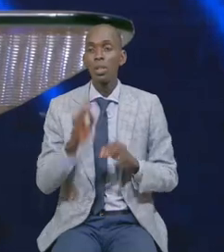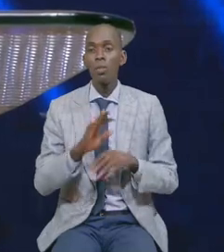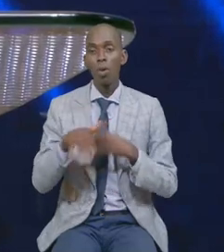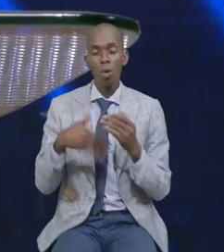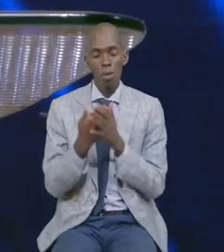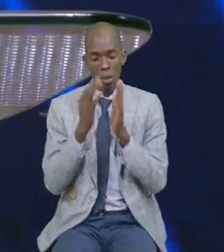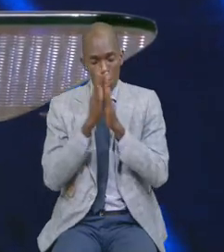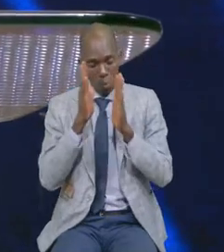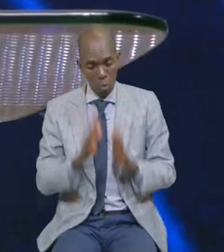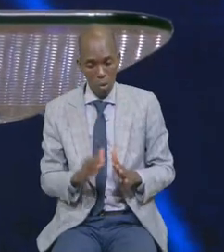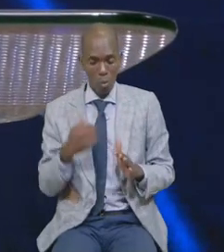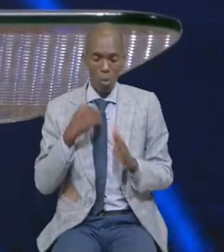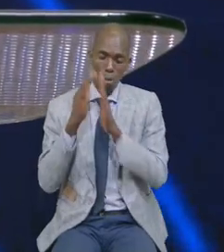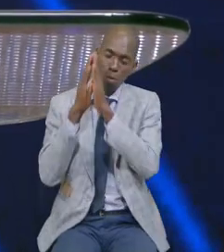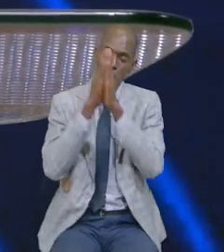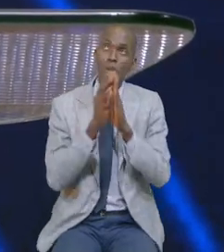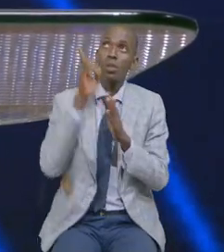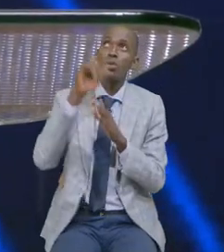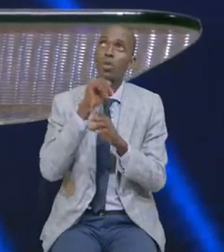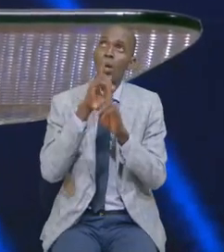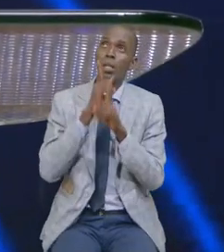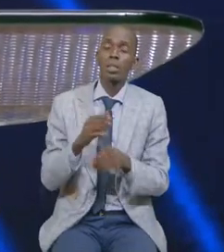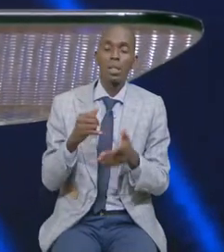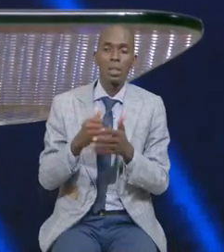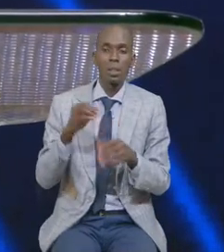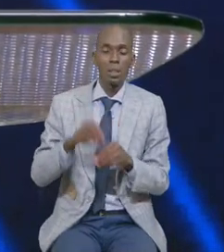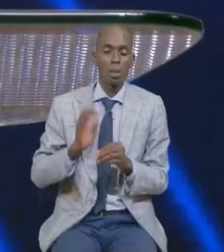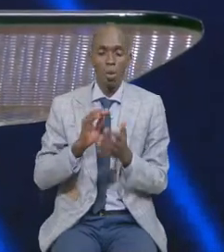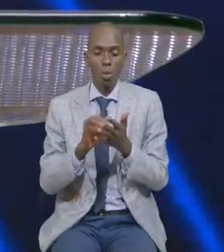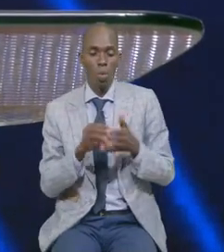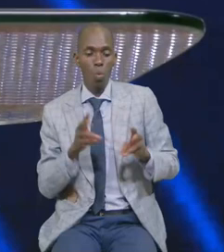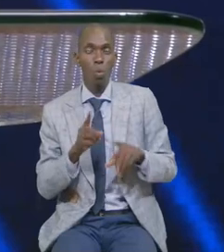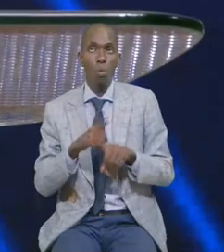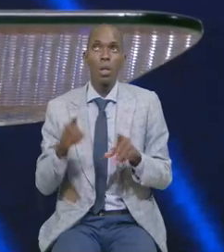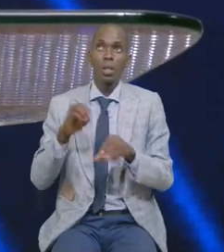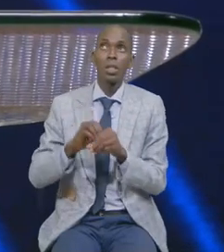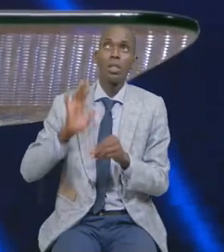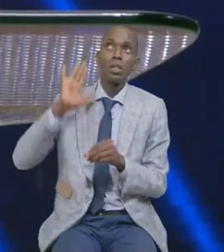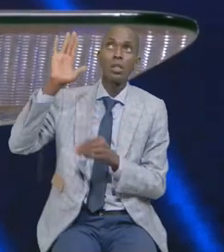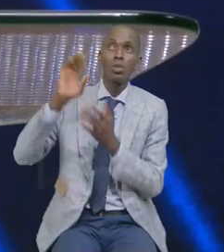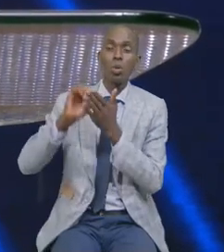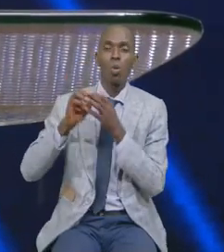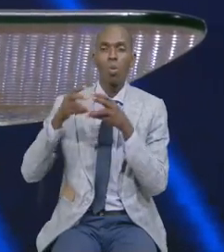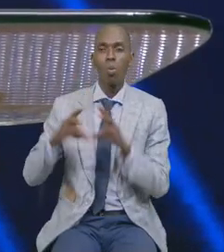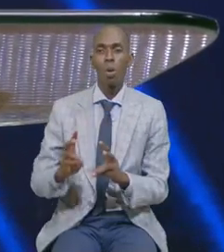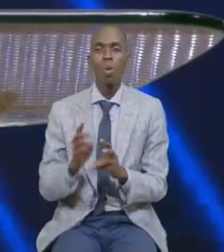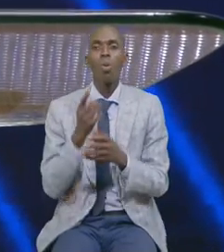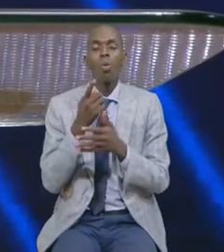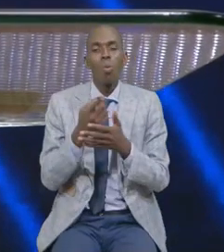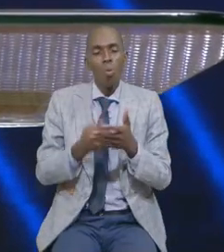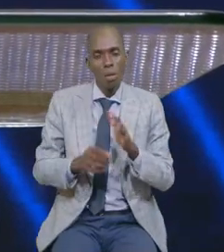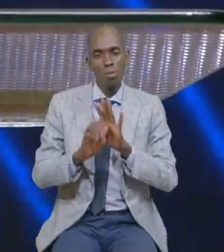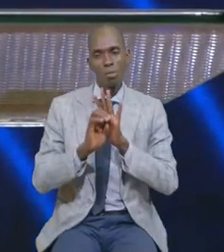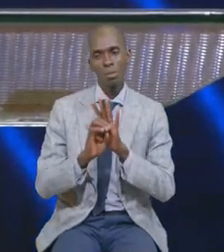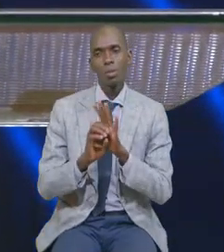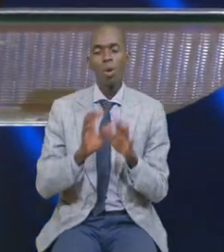does not answer it in that direction, he answers it in this other direction. What if all the